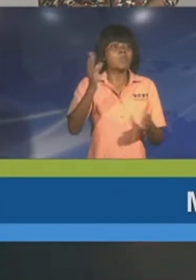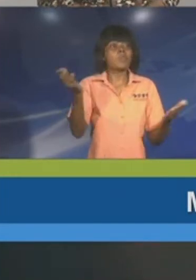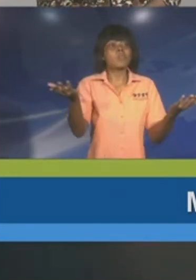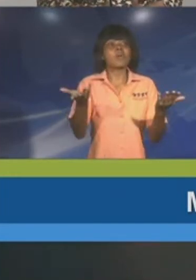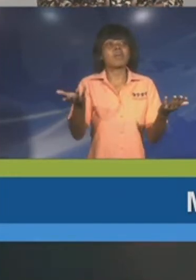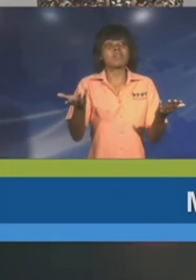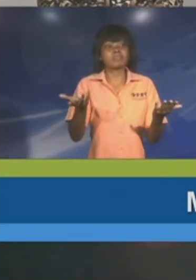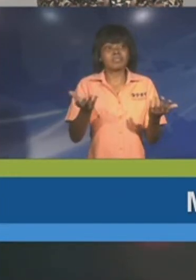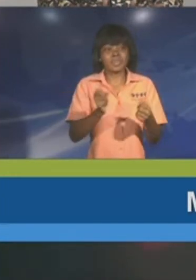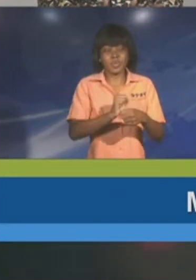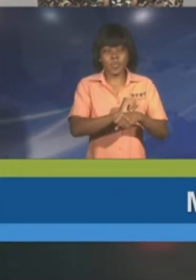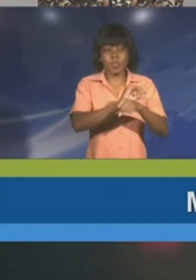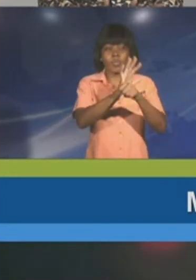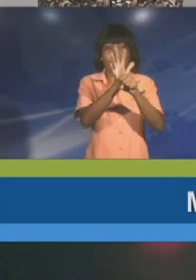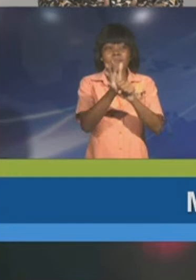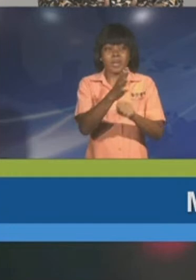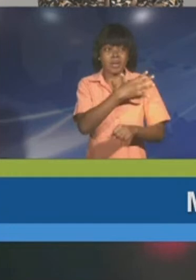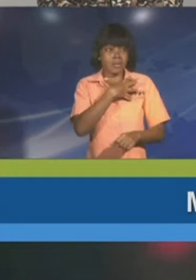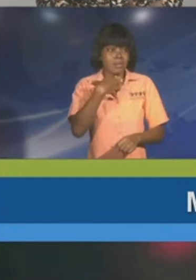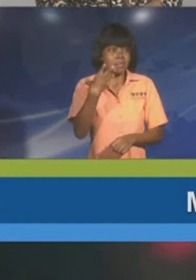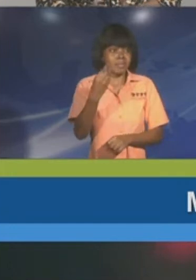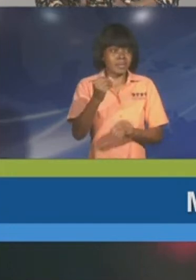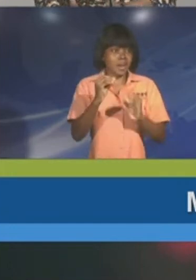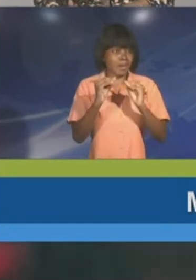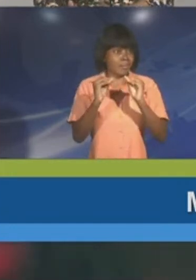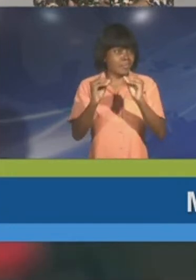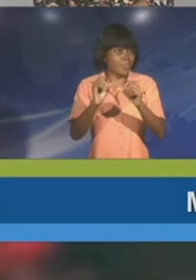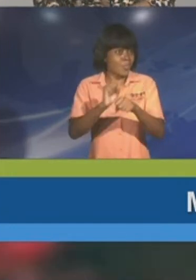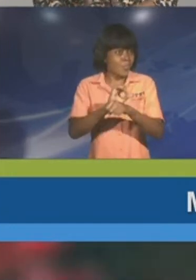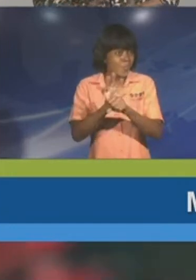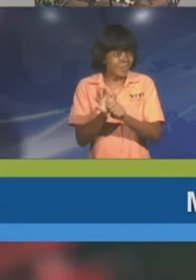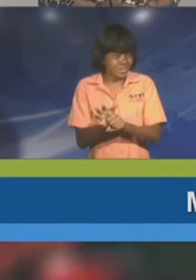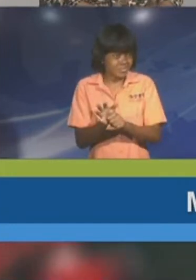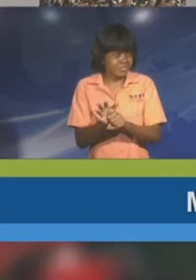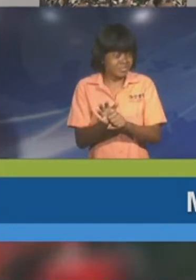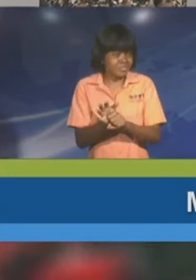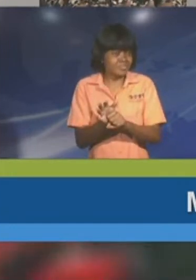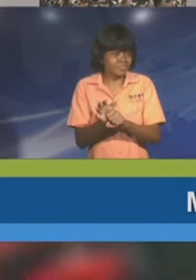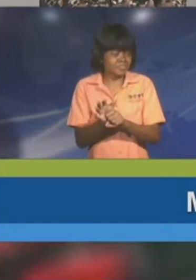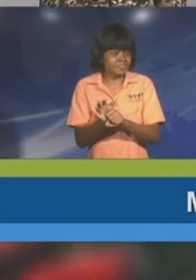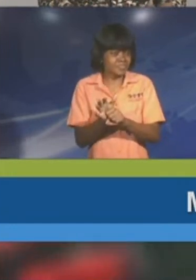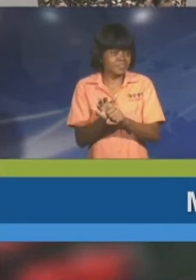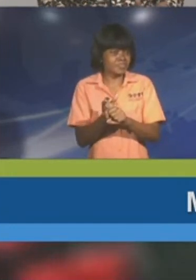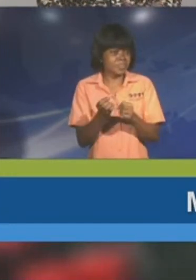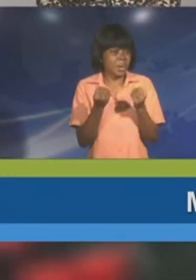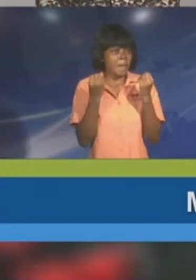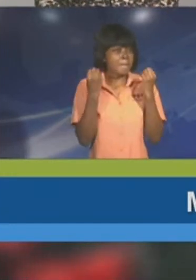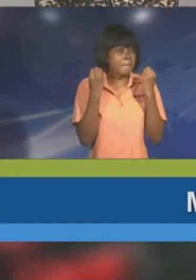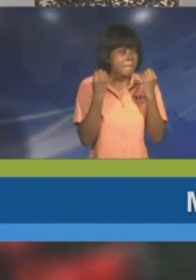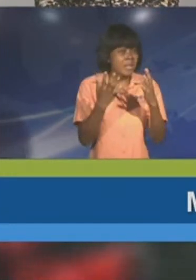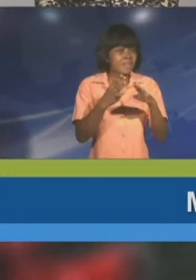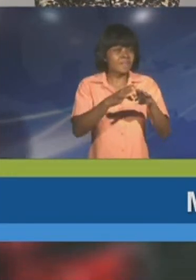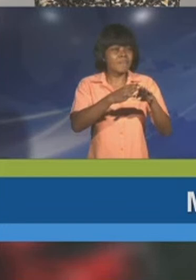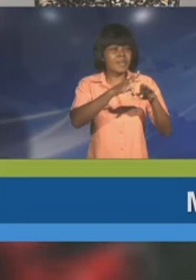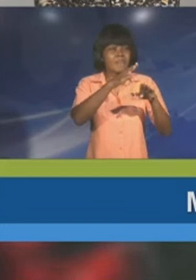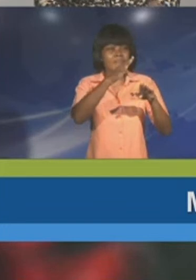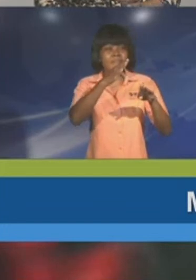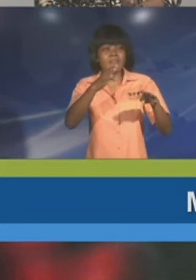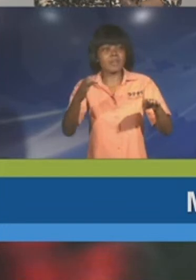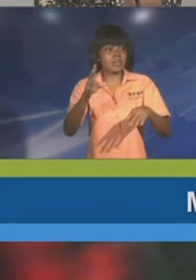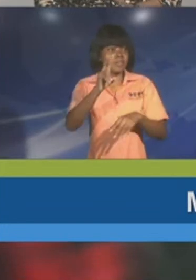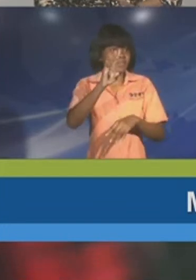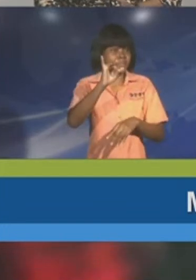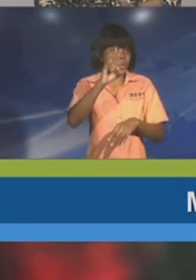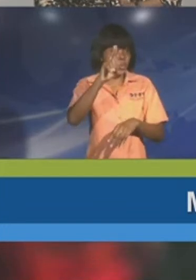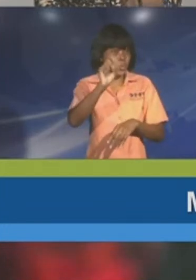and non-COVID viruses passing around, rhinoviruses, other types of viruses, and they've been causing fever. But